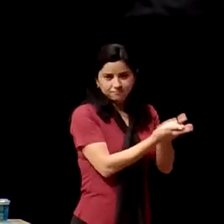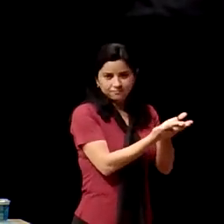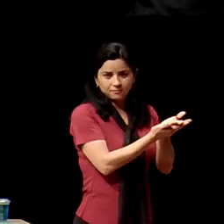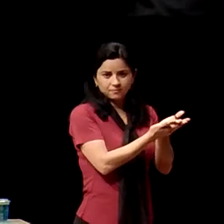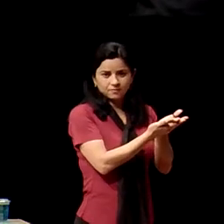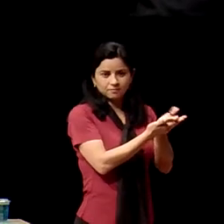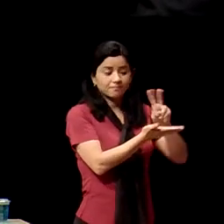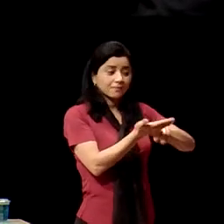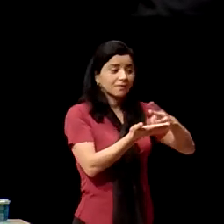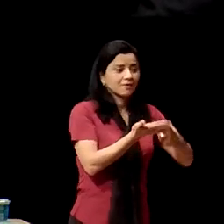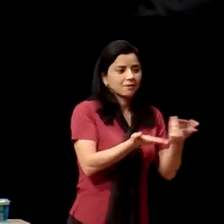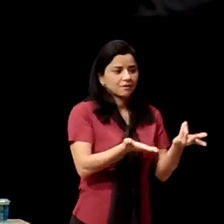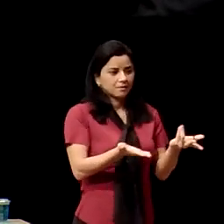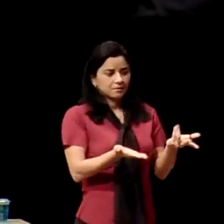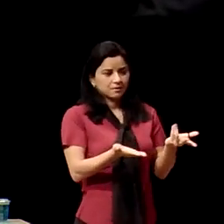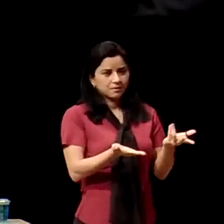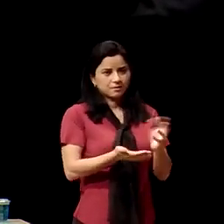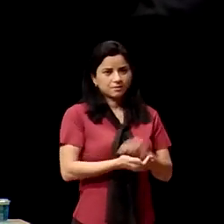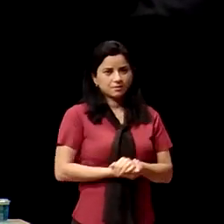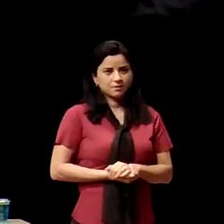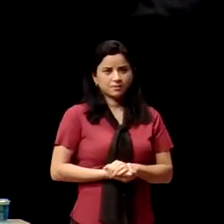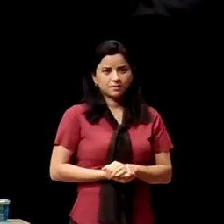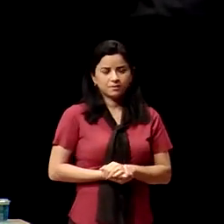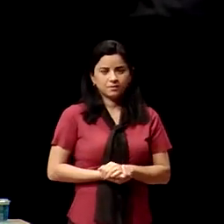nas interpretações.